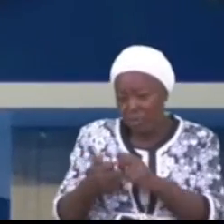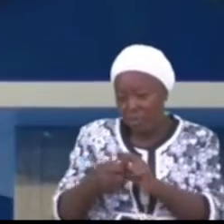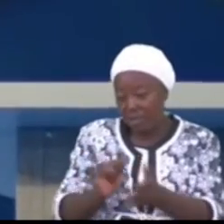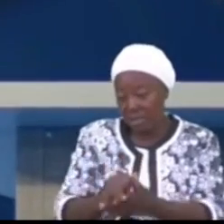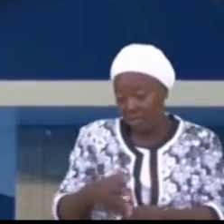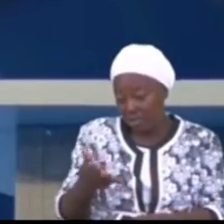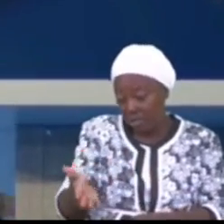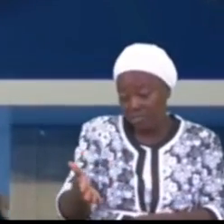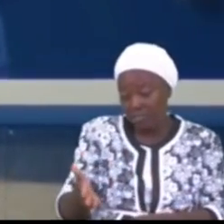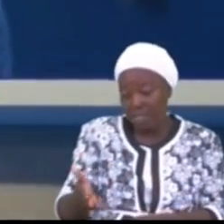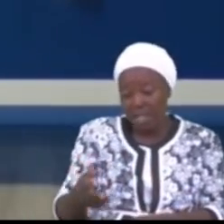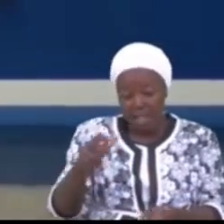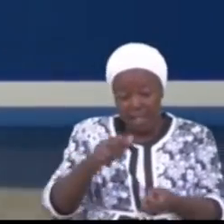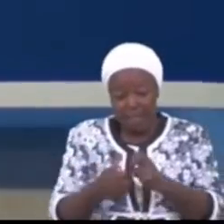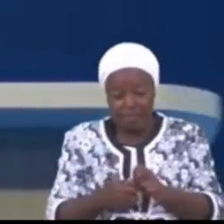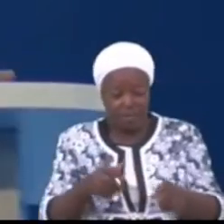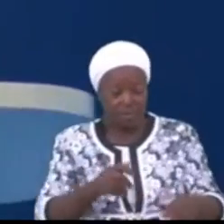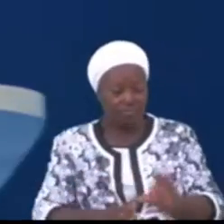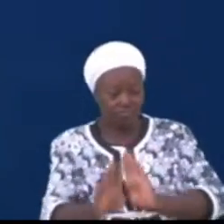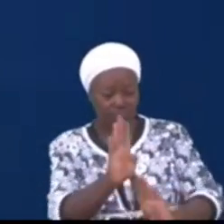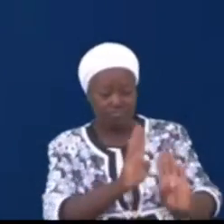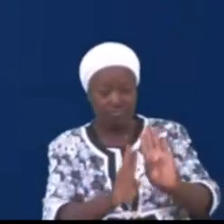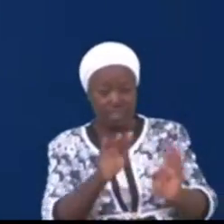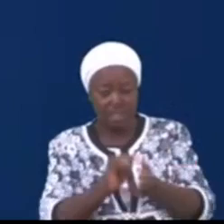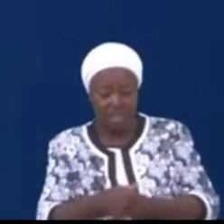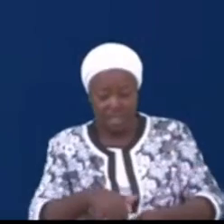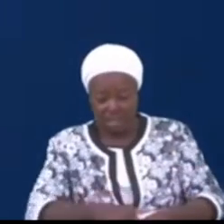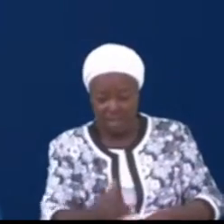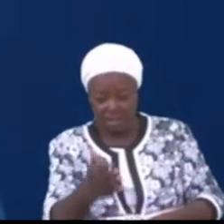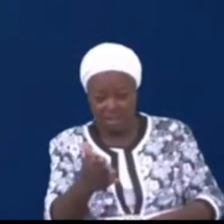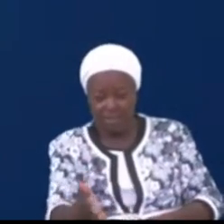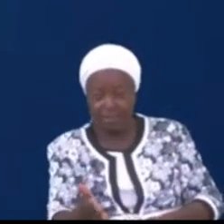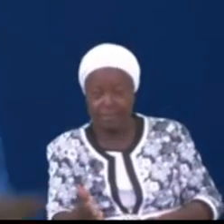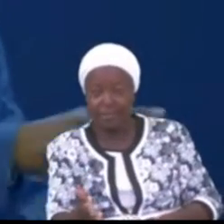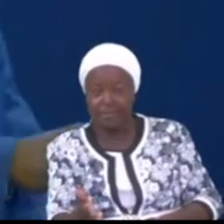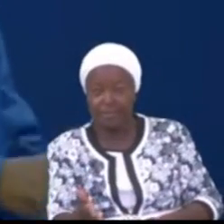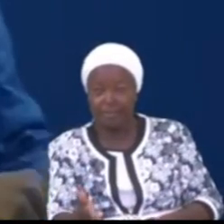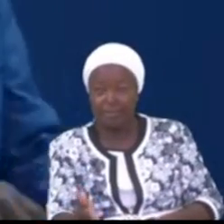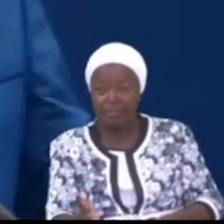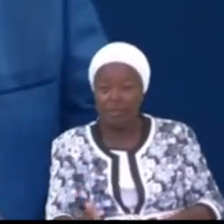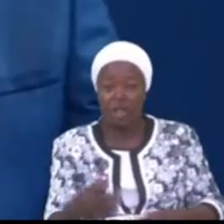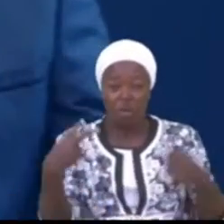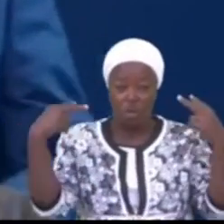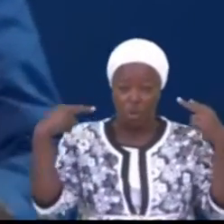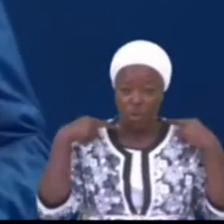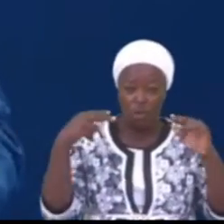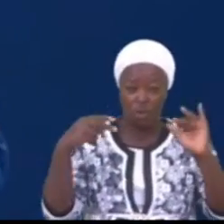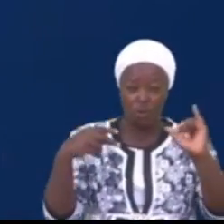every affliction that still remains there, yoke,